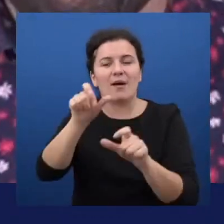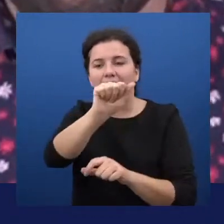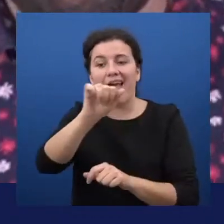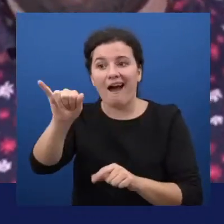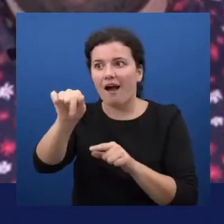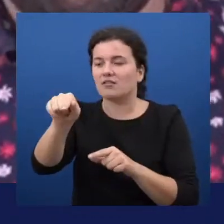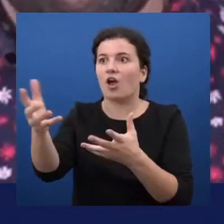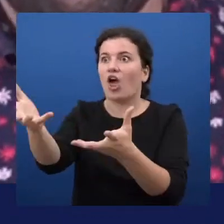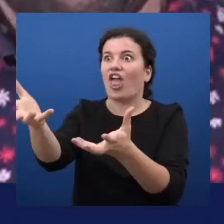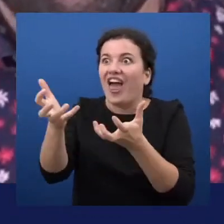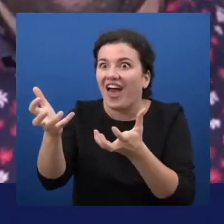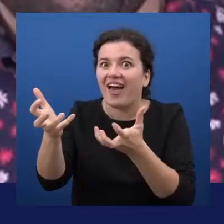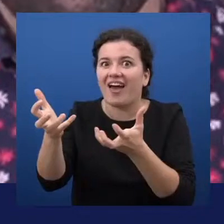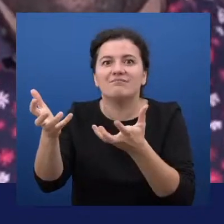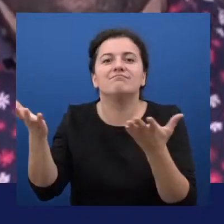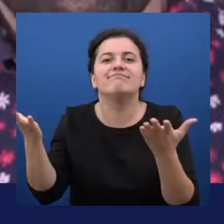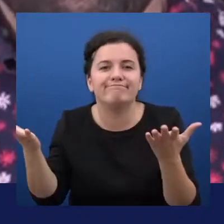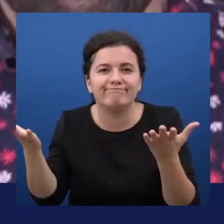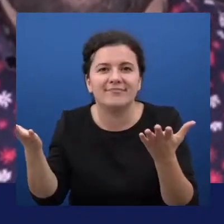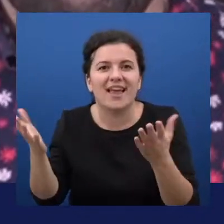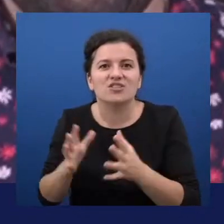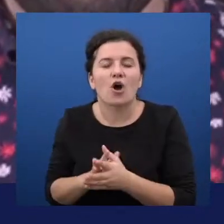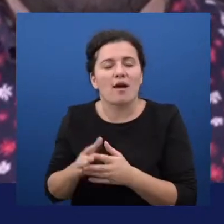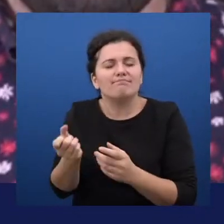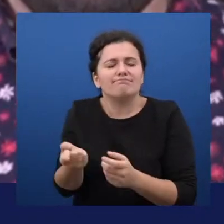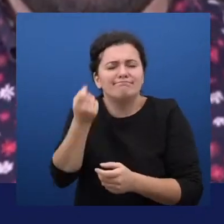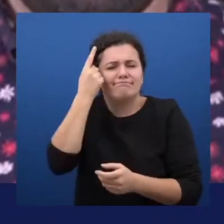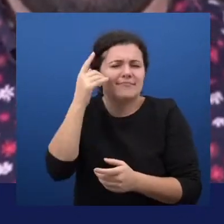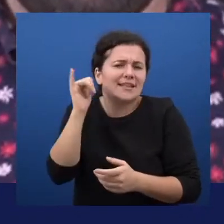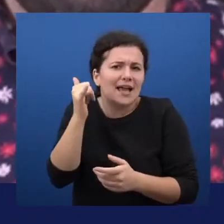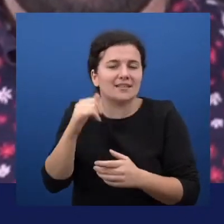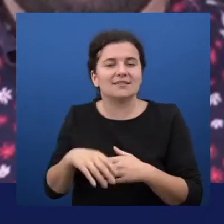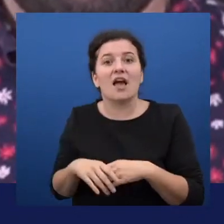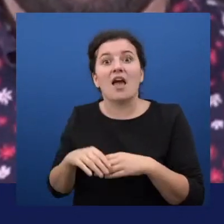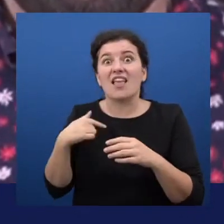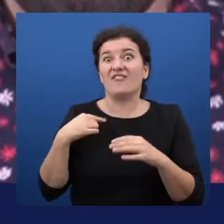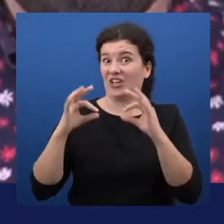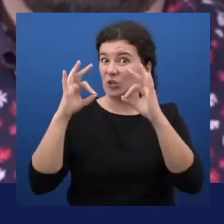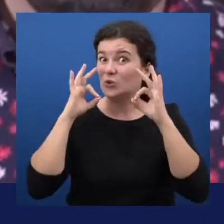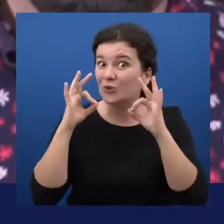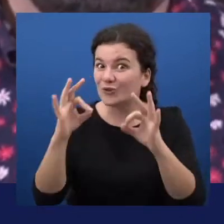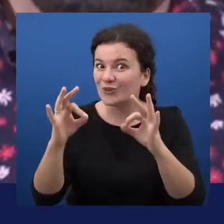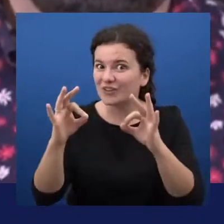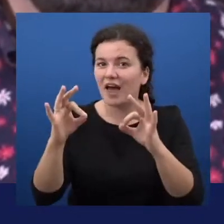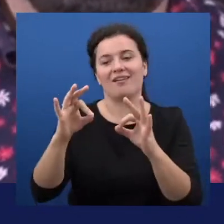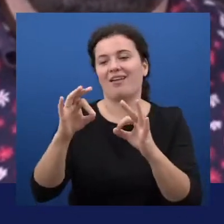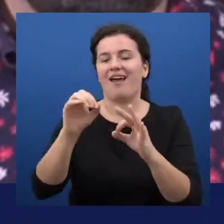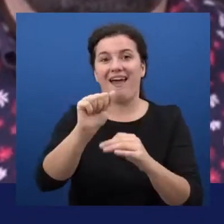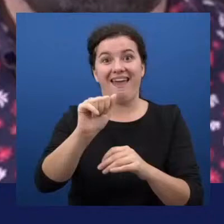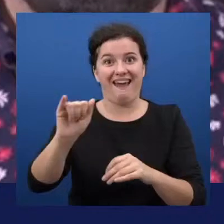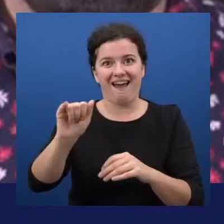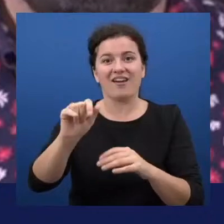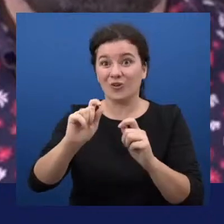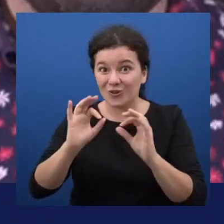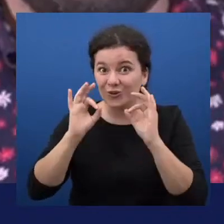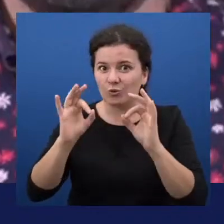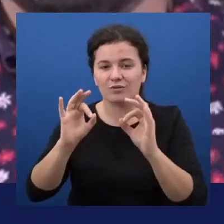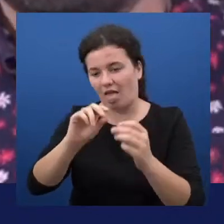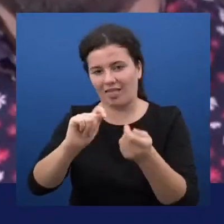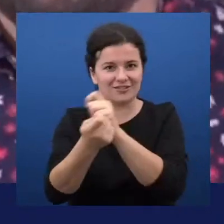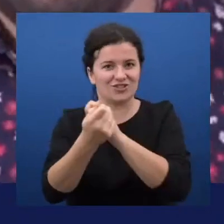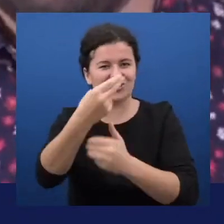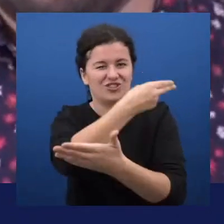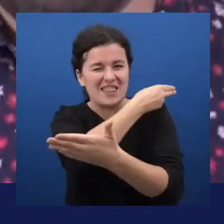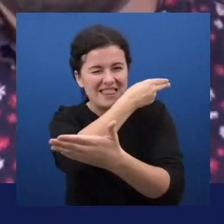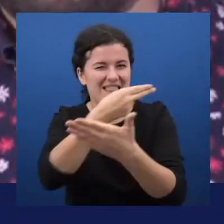as it's a viable product in any way, you give it a new name. It gets pulled out. That is